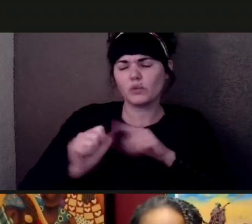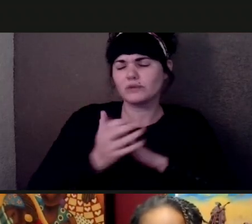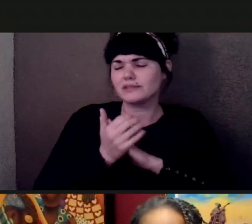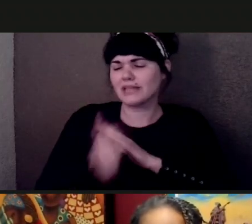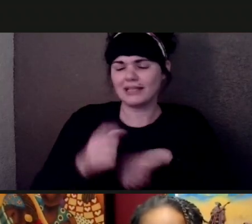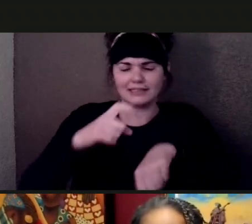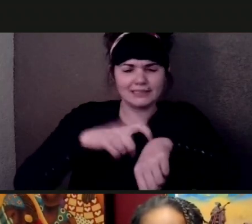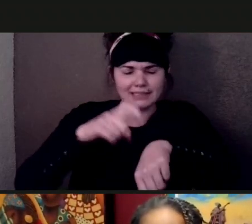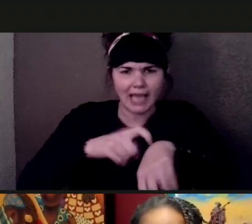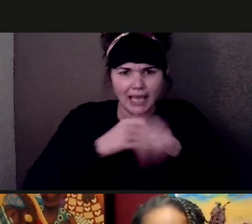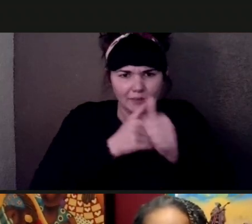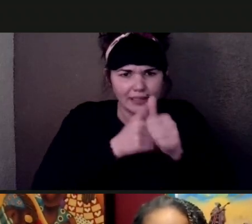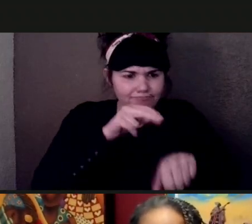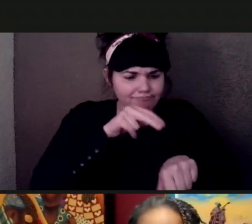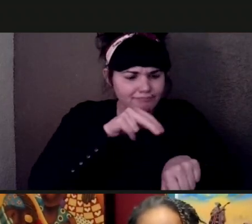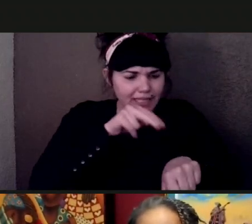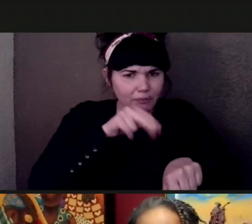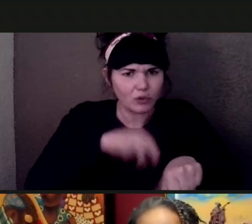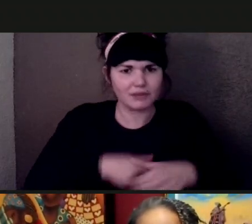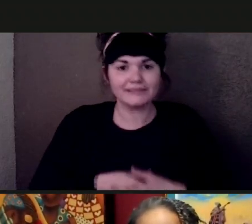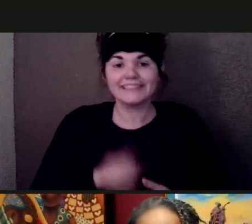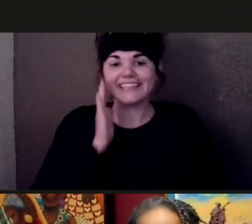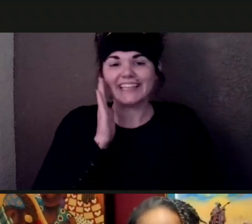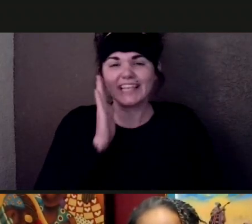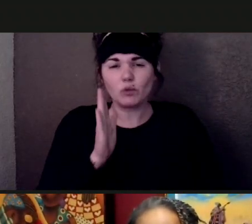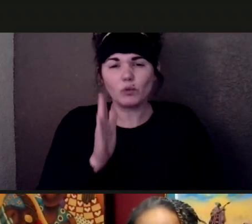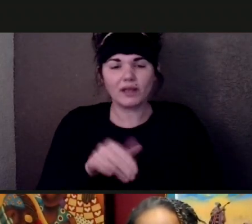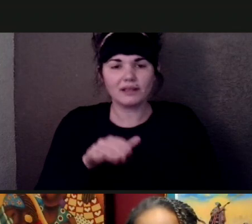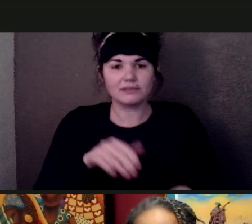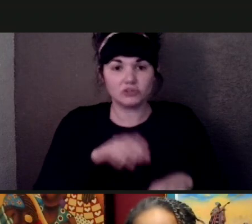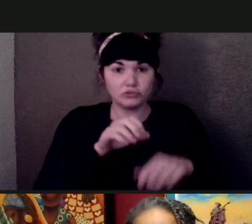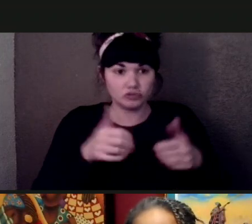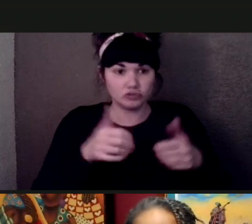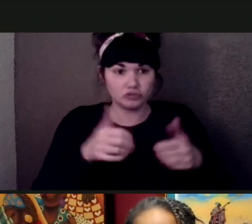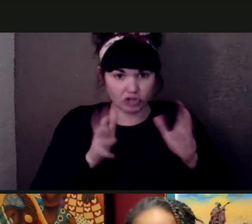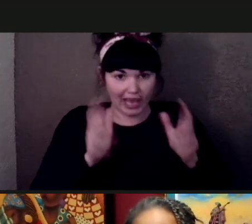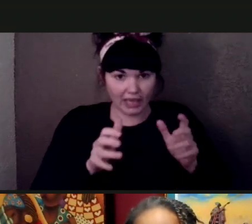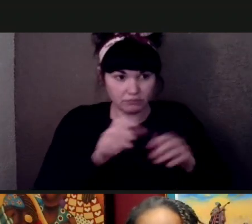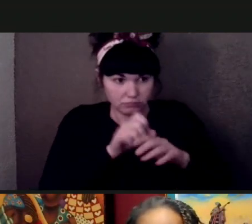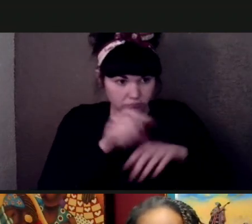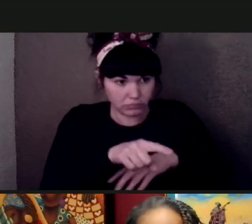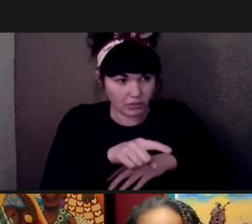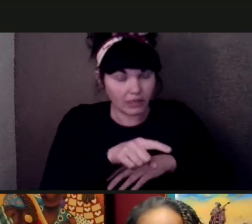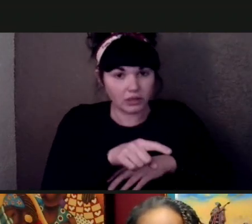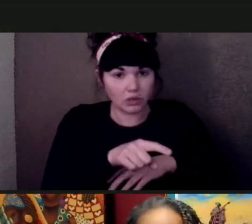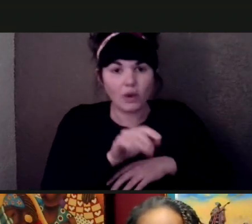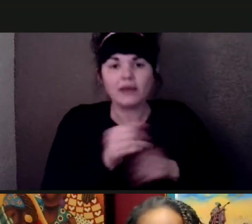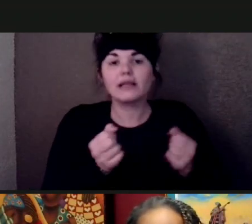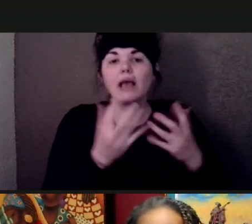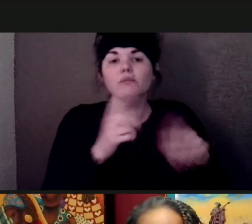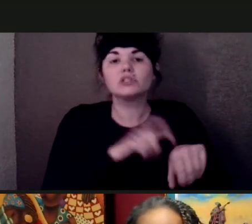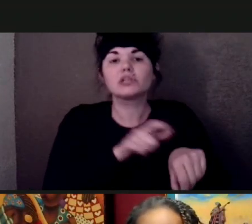chat you your remaining time. Uh, so keep your eye on the chat. If you go over your time,